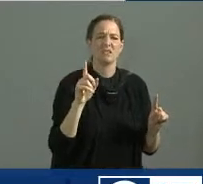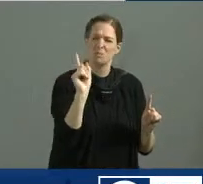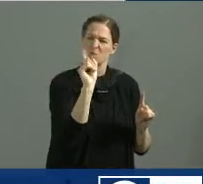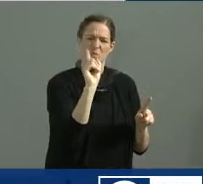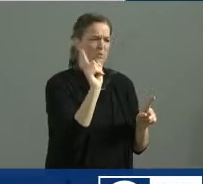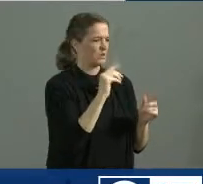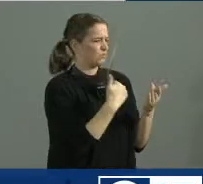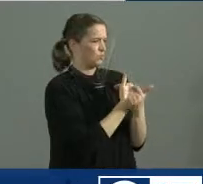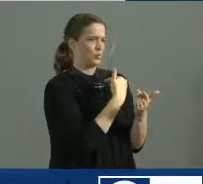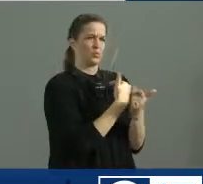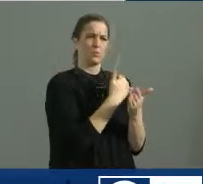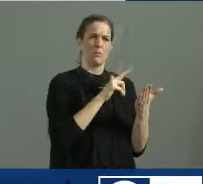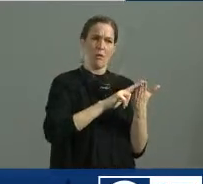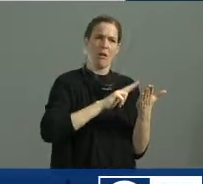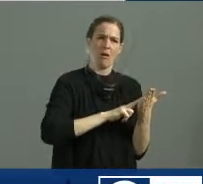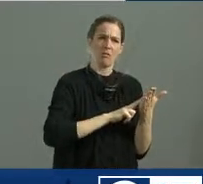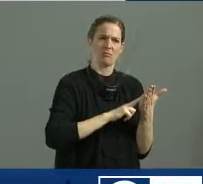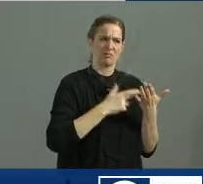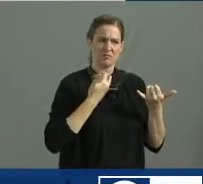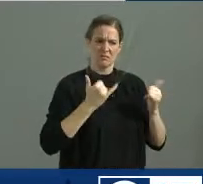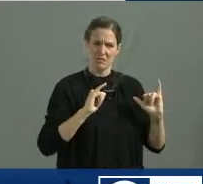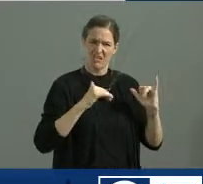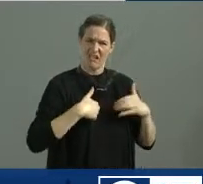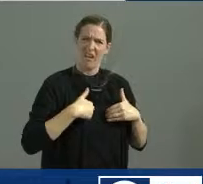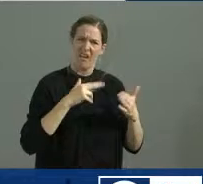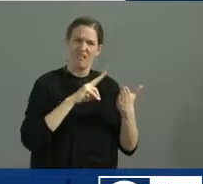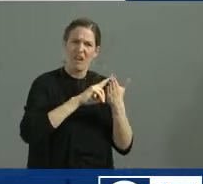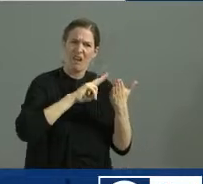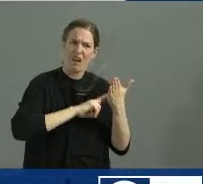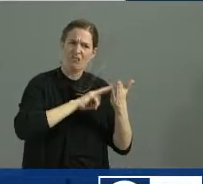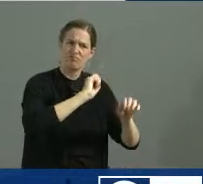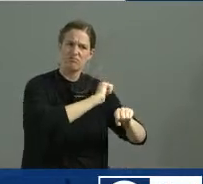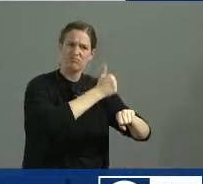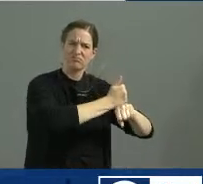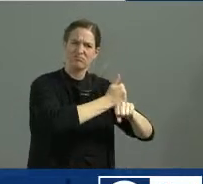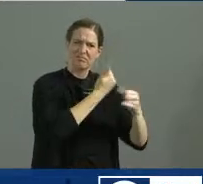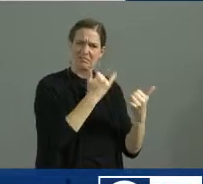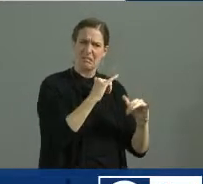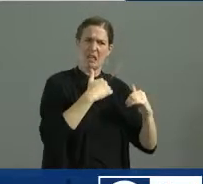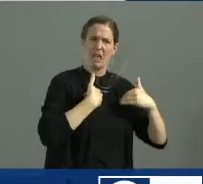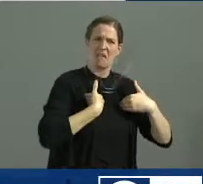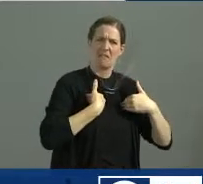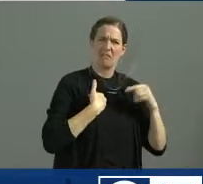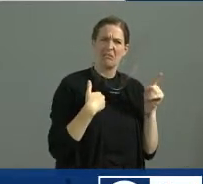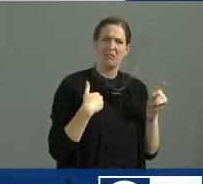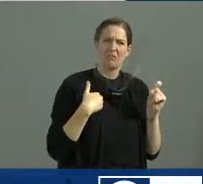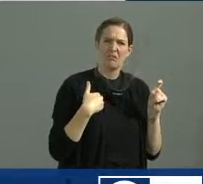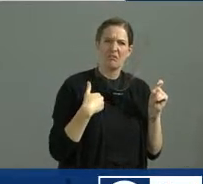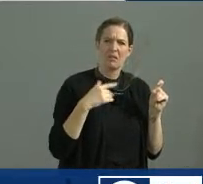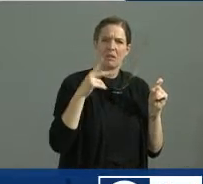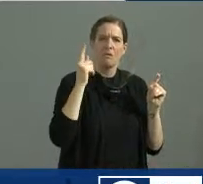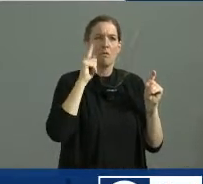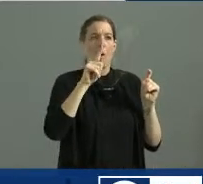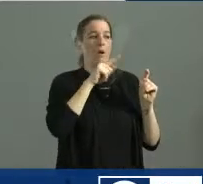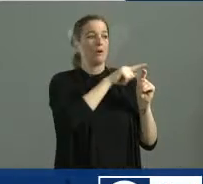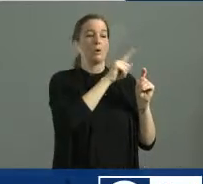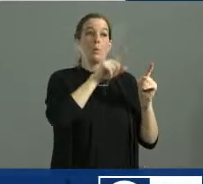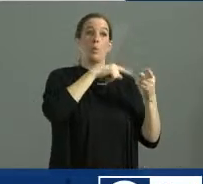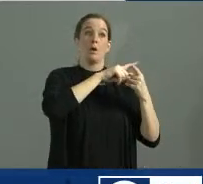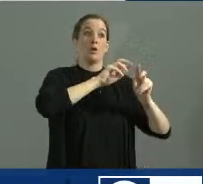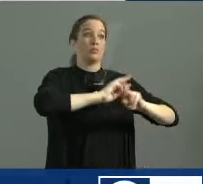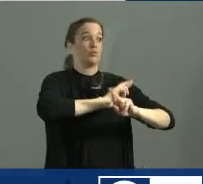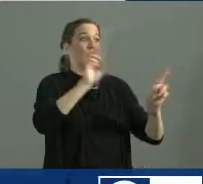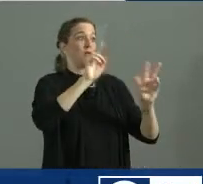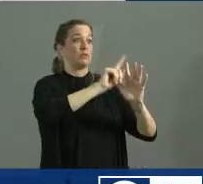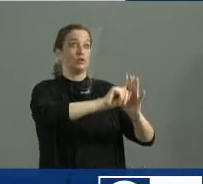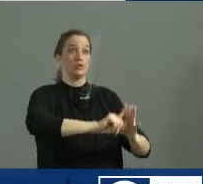there still a contract in place with the state and PAE, the contractor, or I guess anybody, to activate St. Luke's Medical Center? And